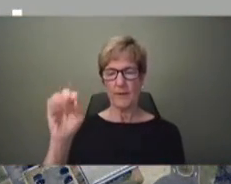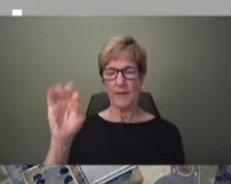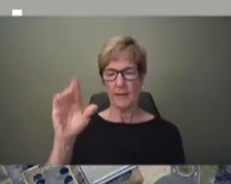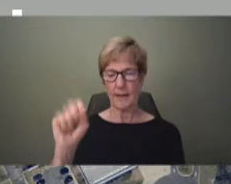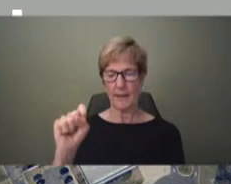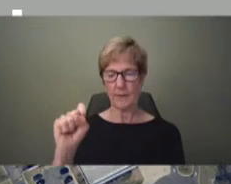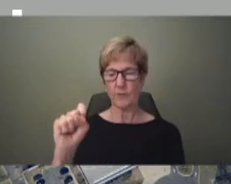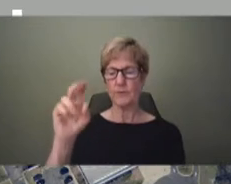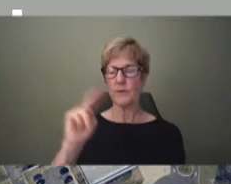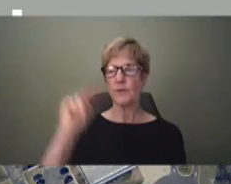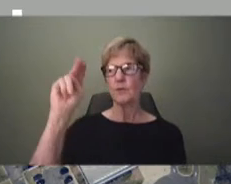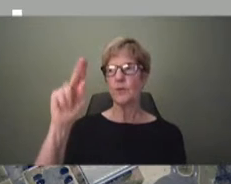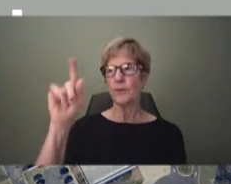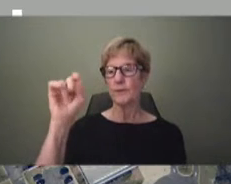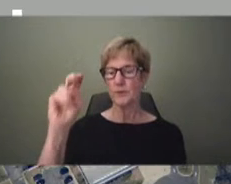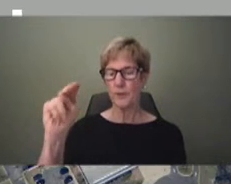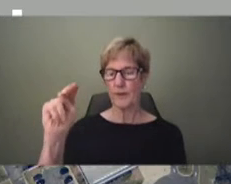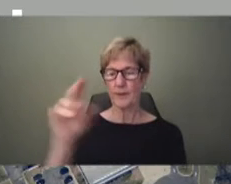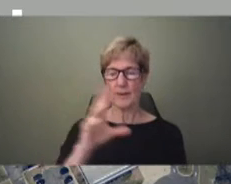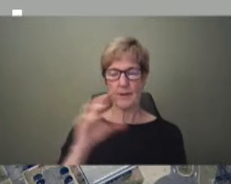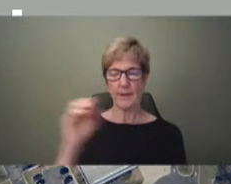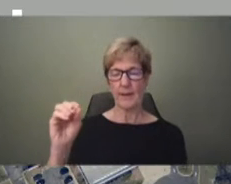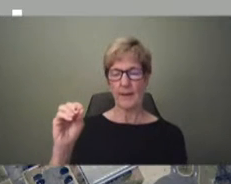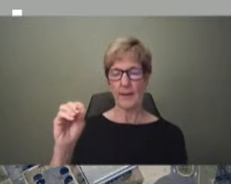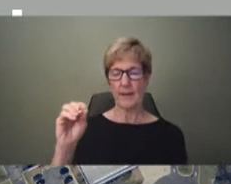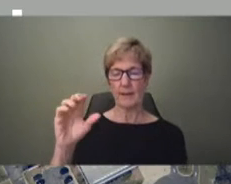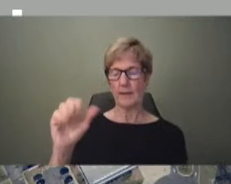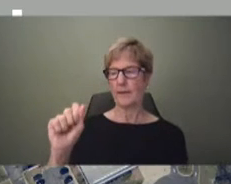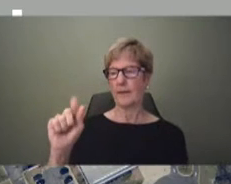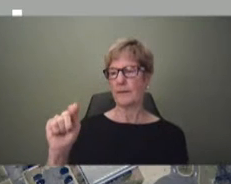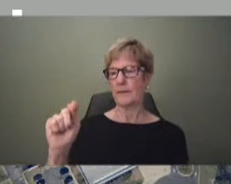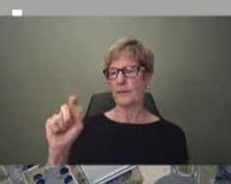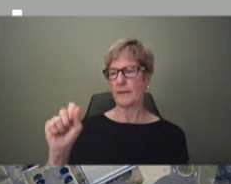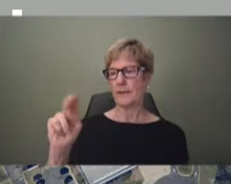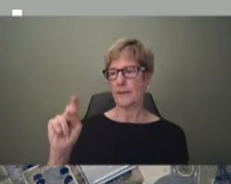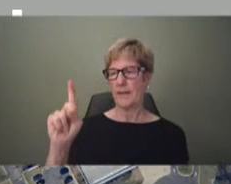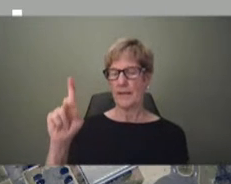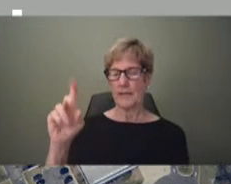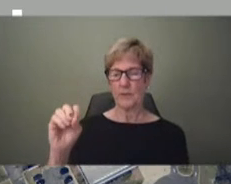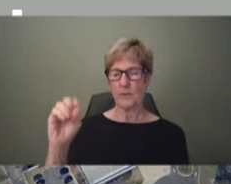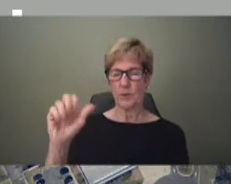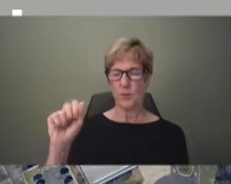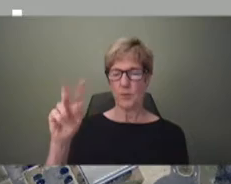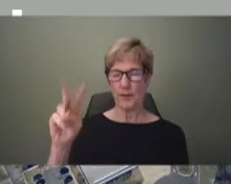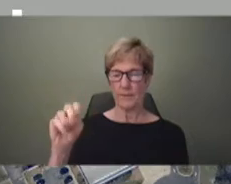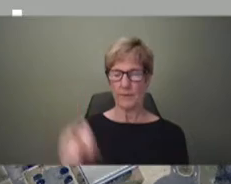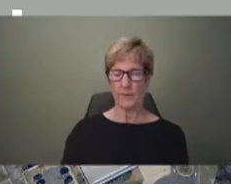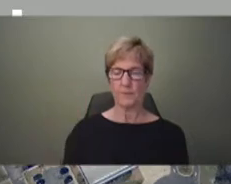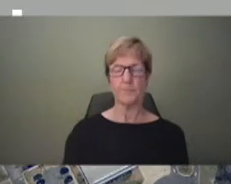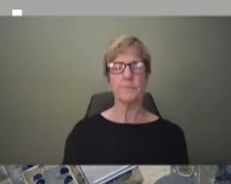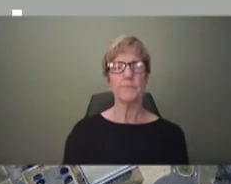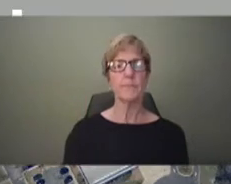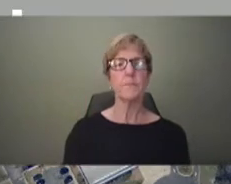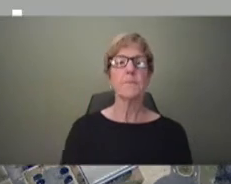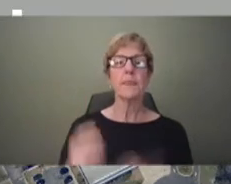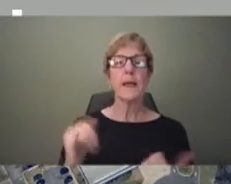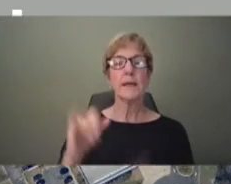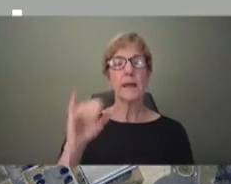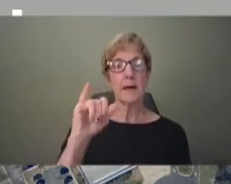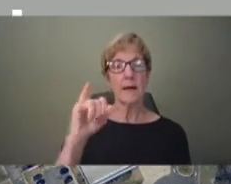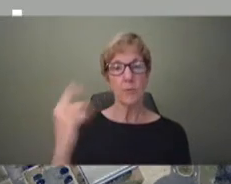East 36th Street and West of Craig or excuse me west of West Craig Head Road uh it is currently zoned i1 and